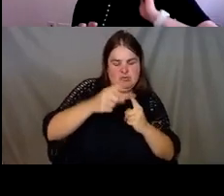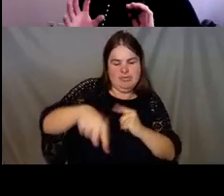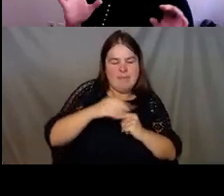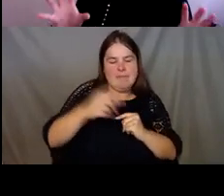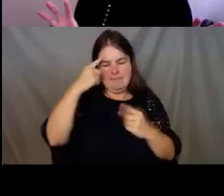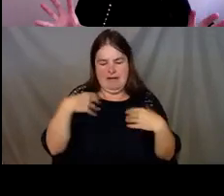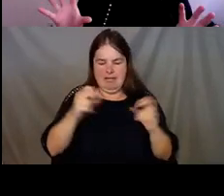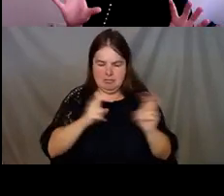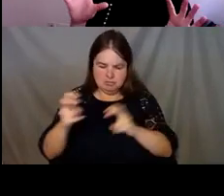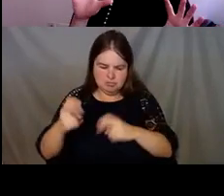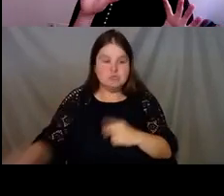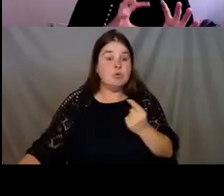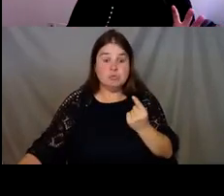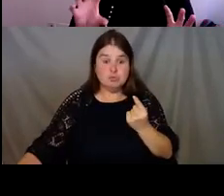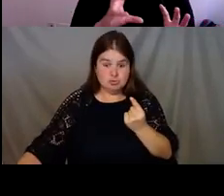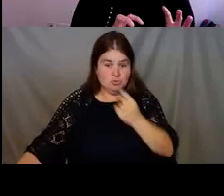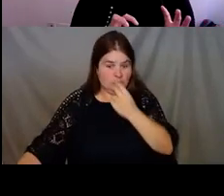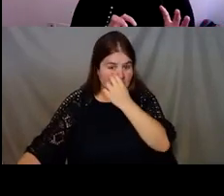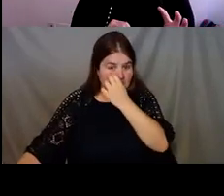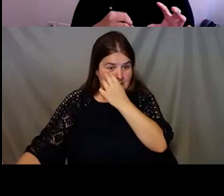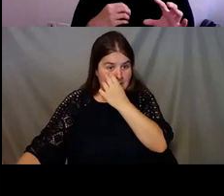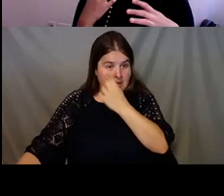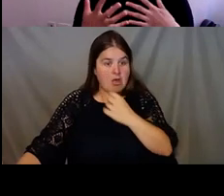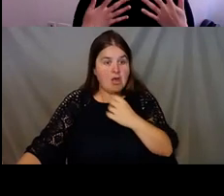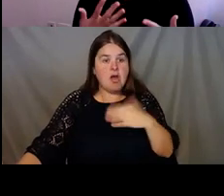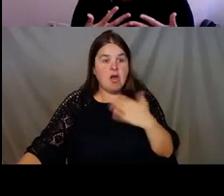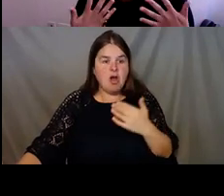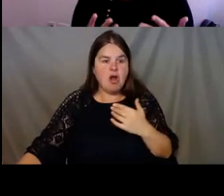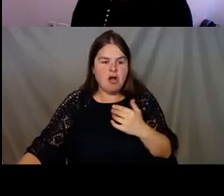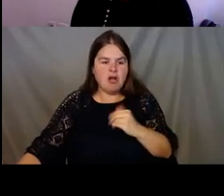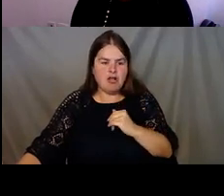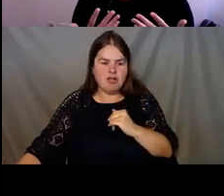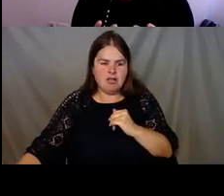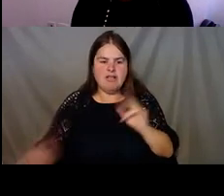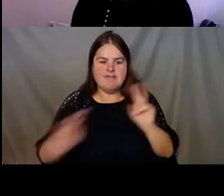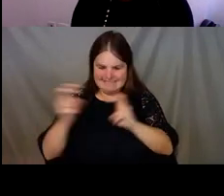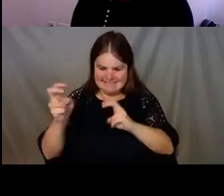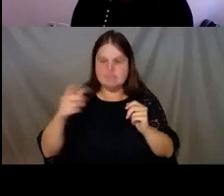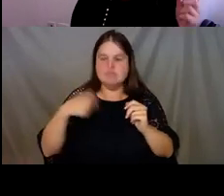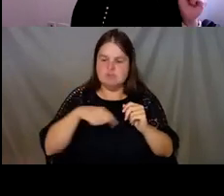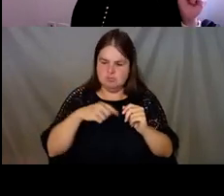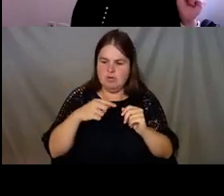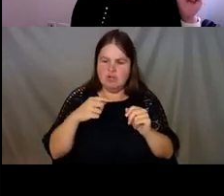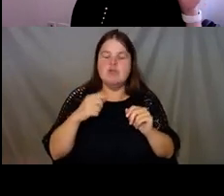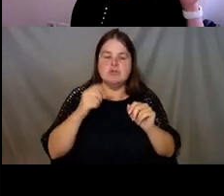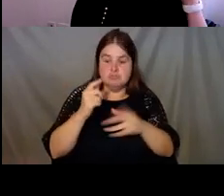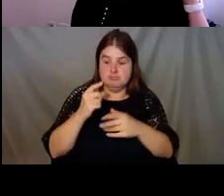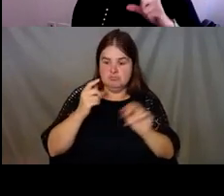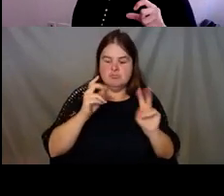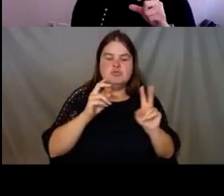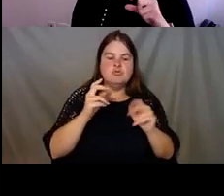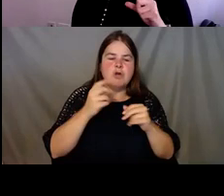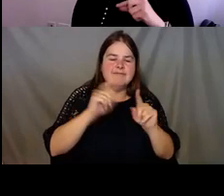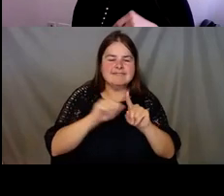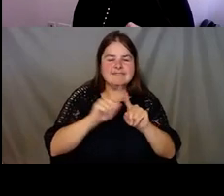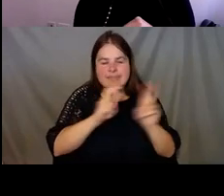And what we're going to do is we will take these themes, create patterns and profiles of experiences, and then I'm really